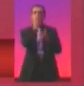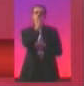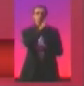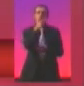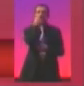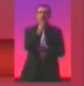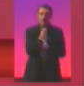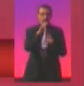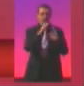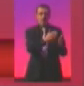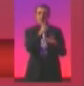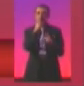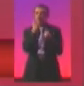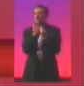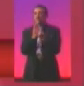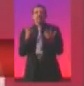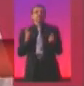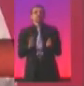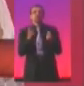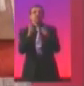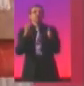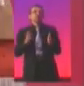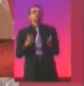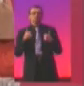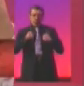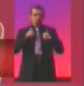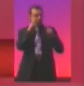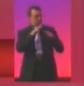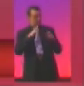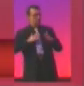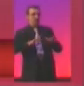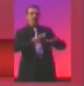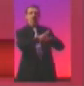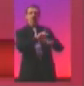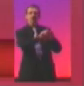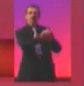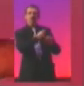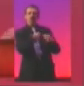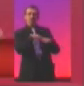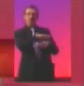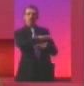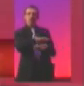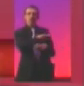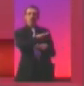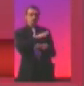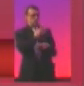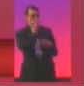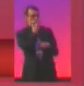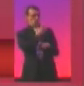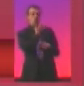Sometimes, conference, that means things have to change. I've seen it in my constituency. A school that for 3 years was